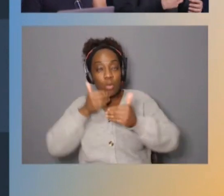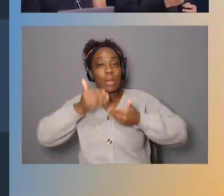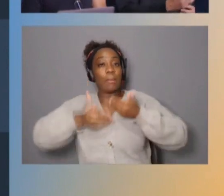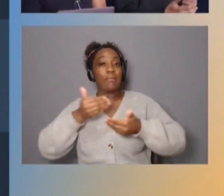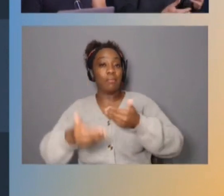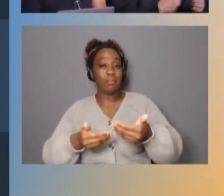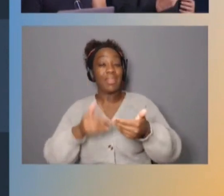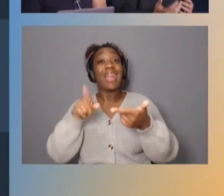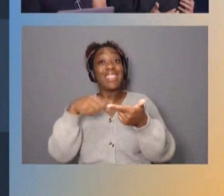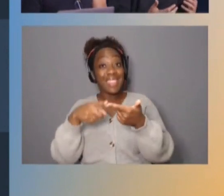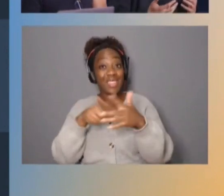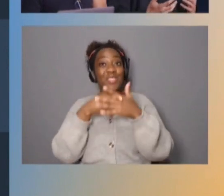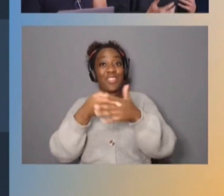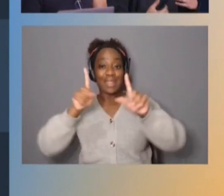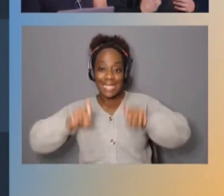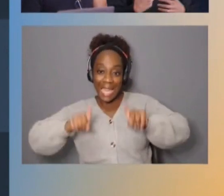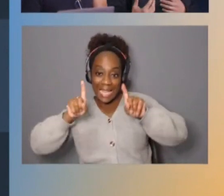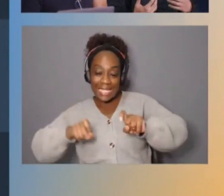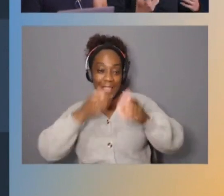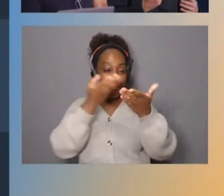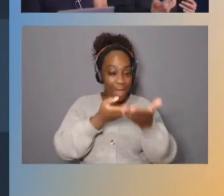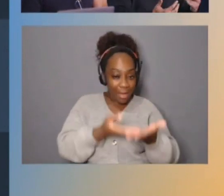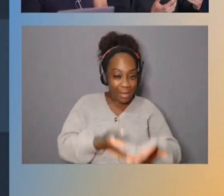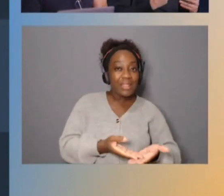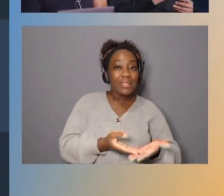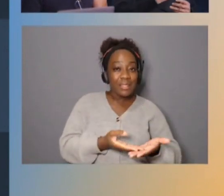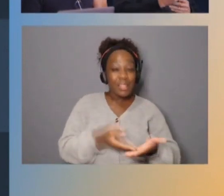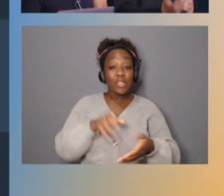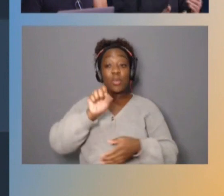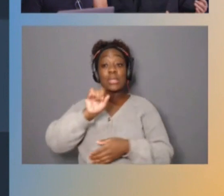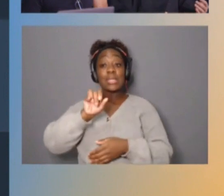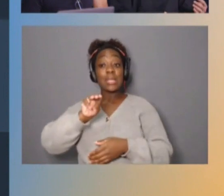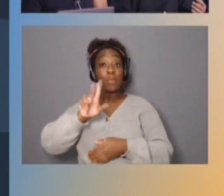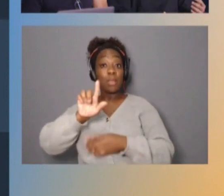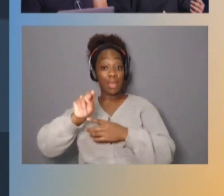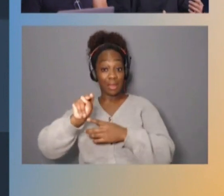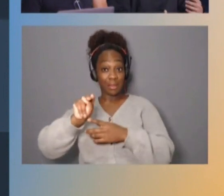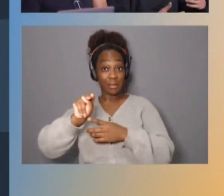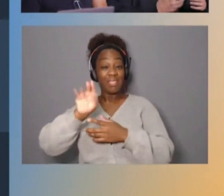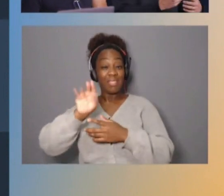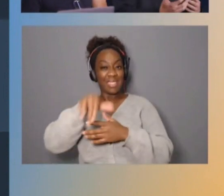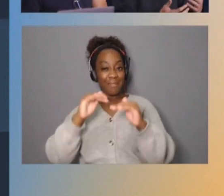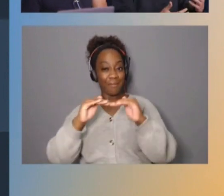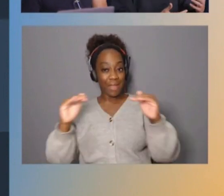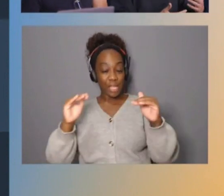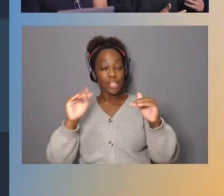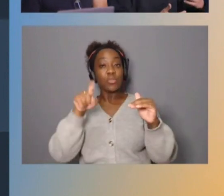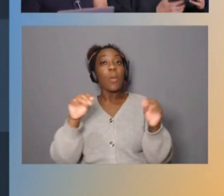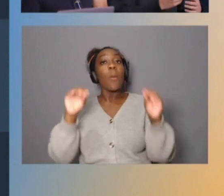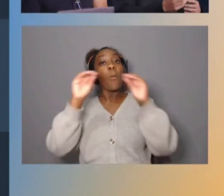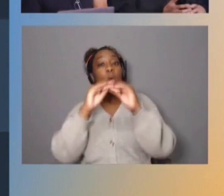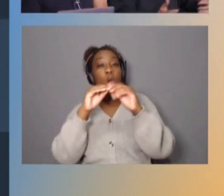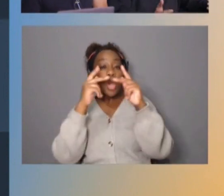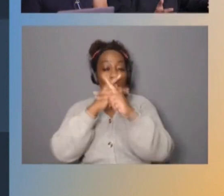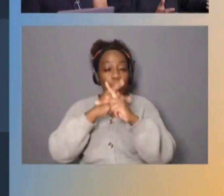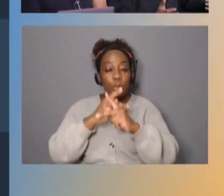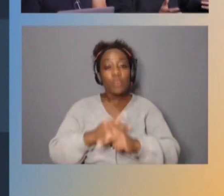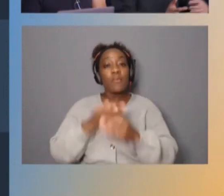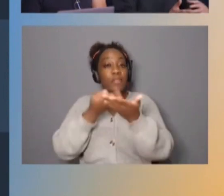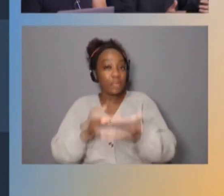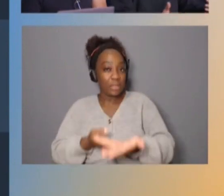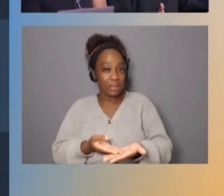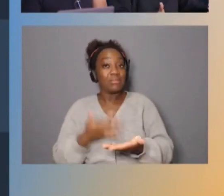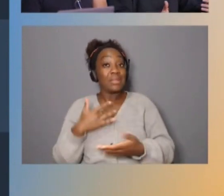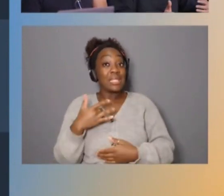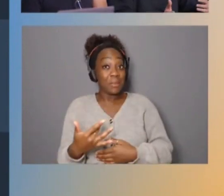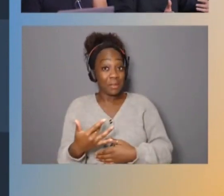and validating that with simulation. And simulation, this is where you start to need more compute. Verification typically goes,